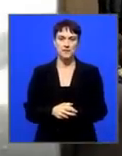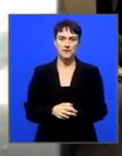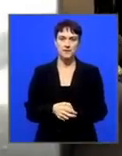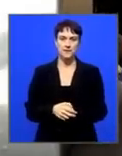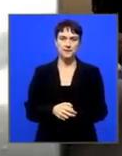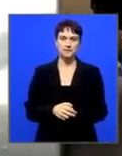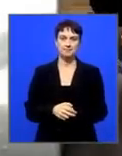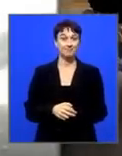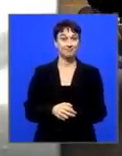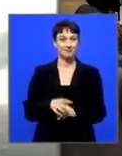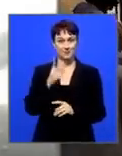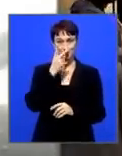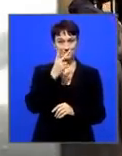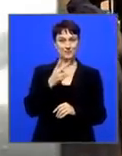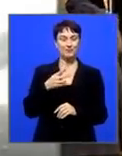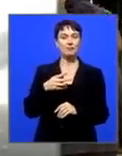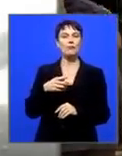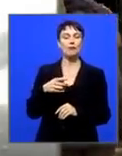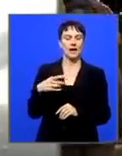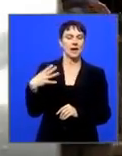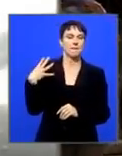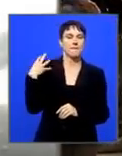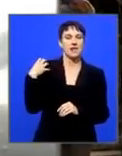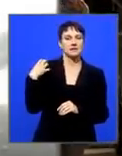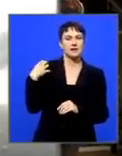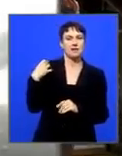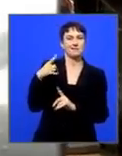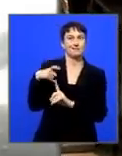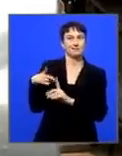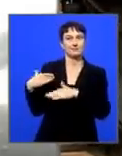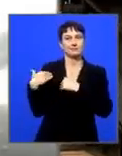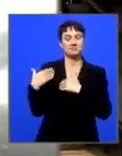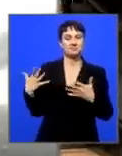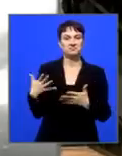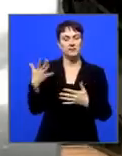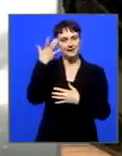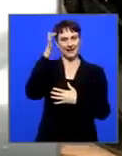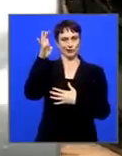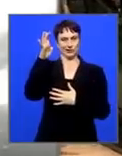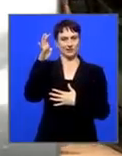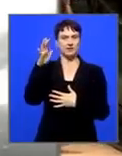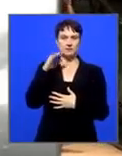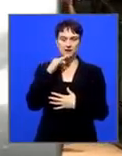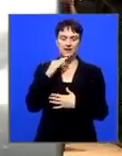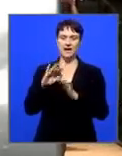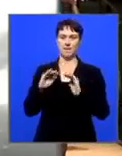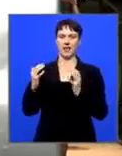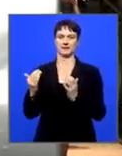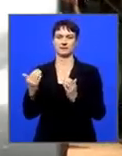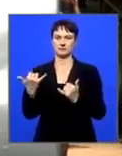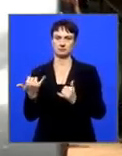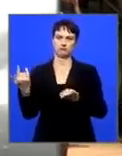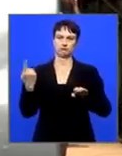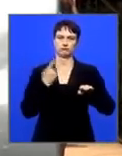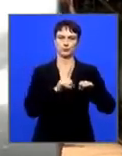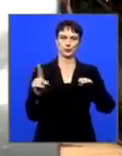Perhaps, there you see the Minister of Intelligence. So clearly a lot of South African cabinet ministers now